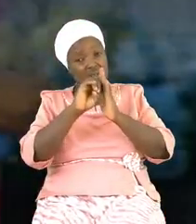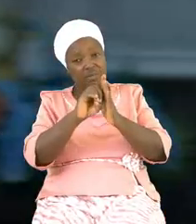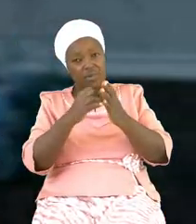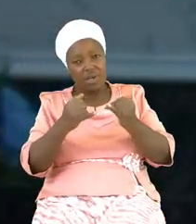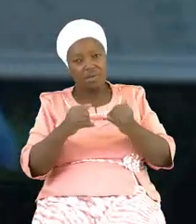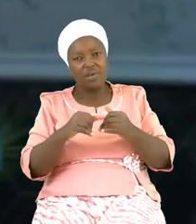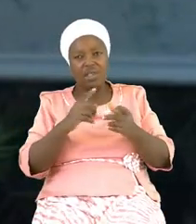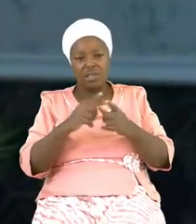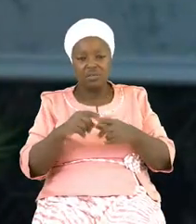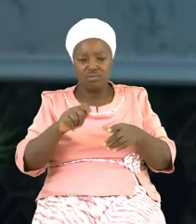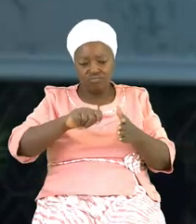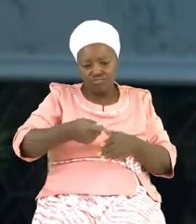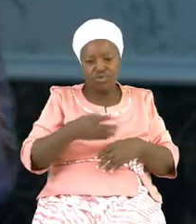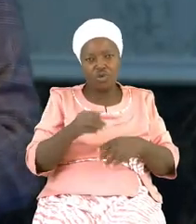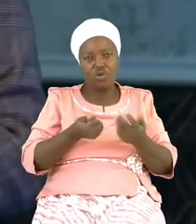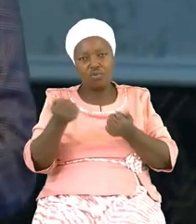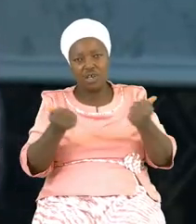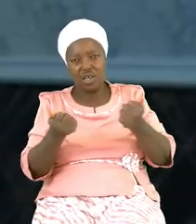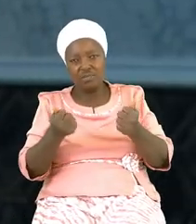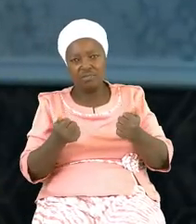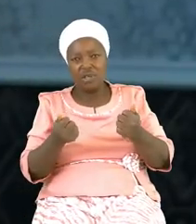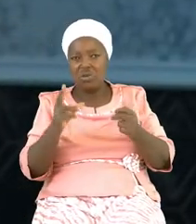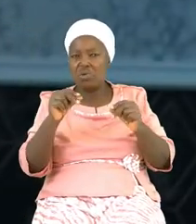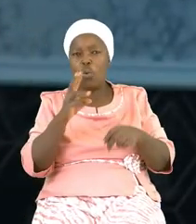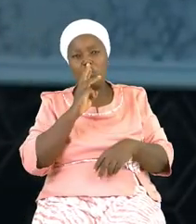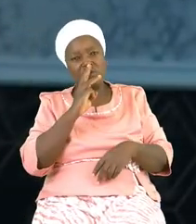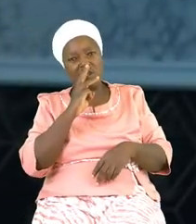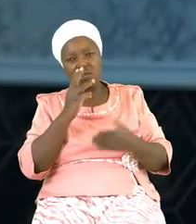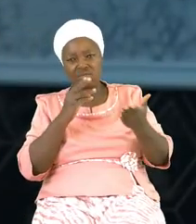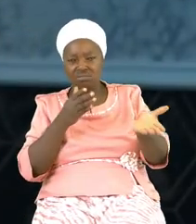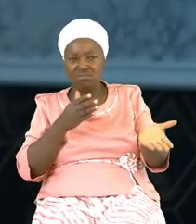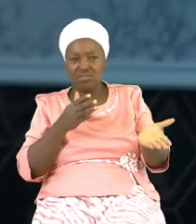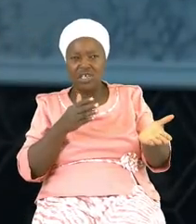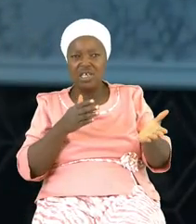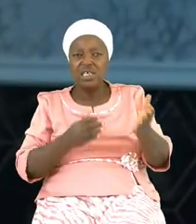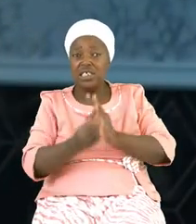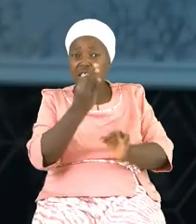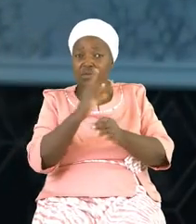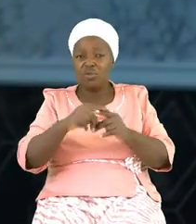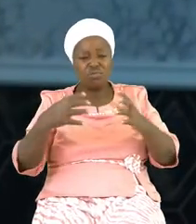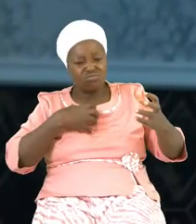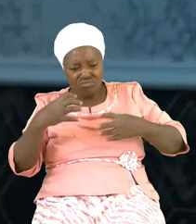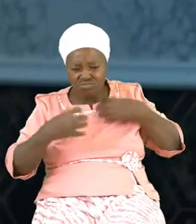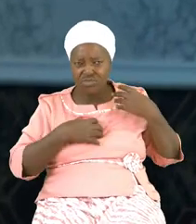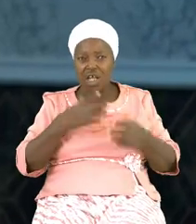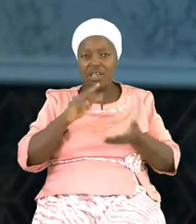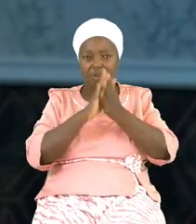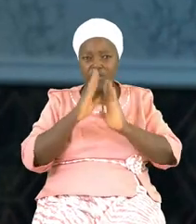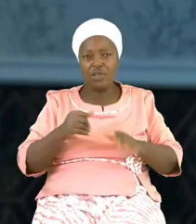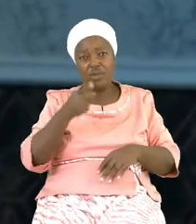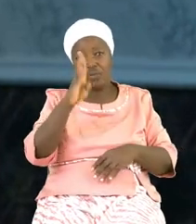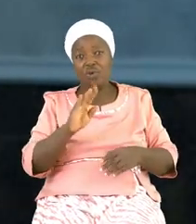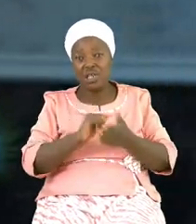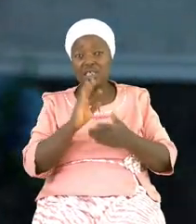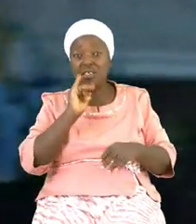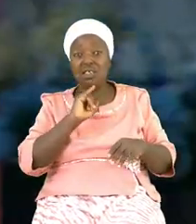tap and there's no water. Instead of murmuring and complaining, the peace of God ruling in your heart,